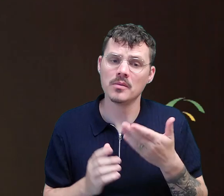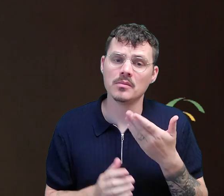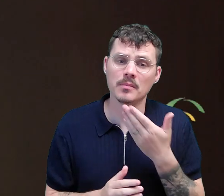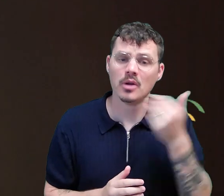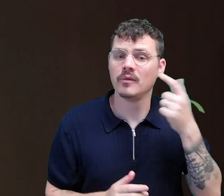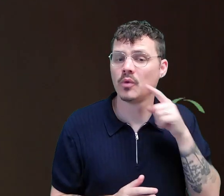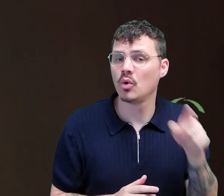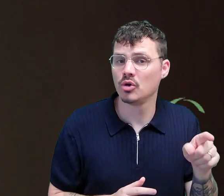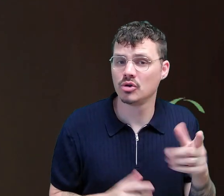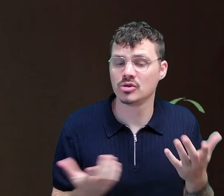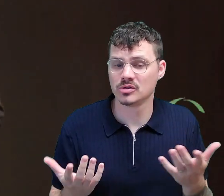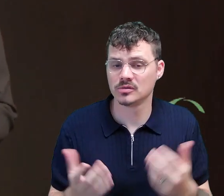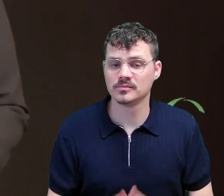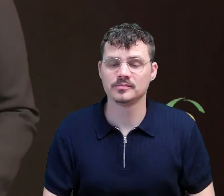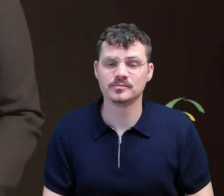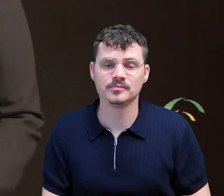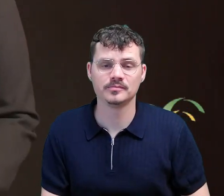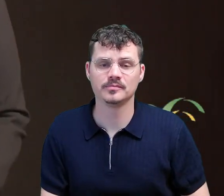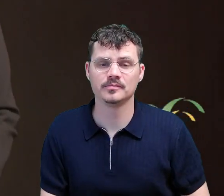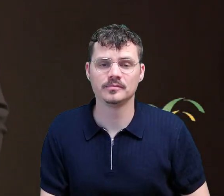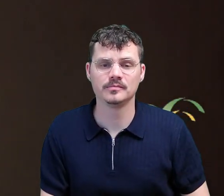interest.